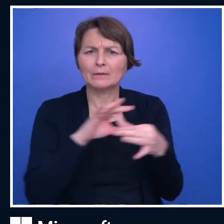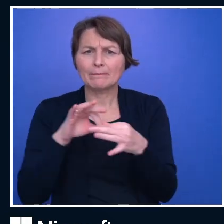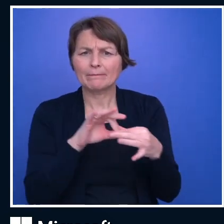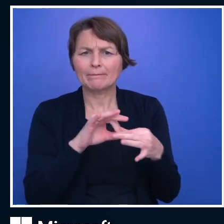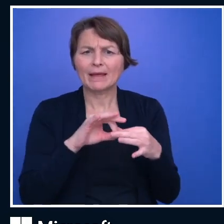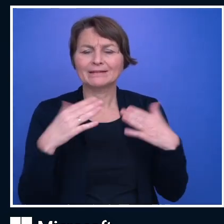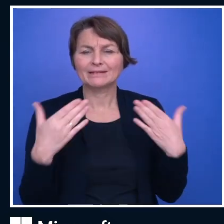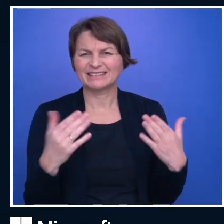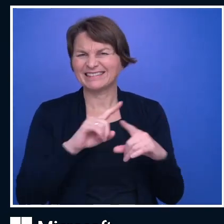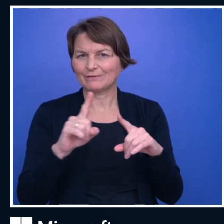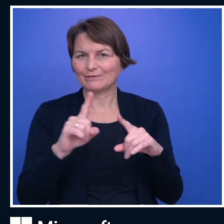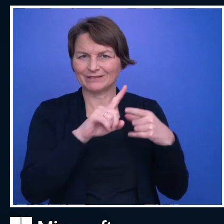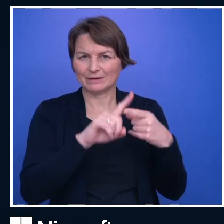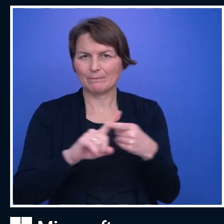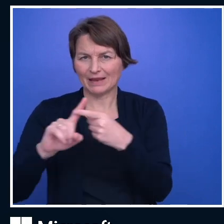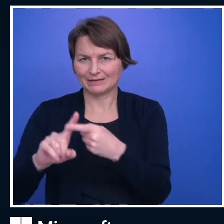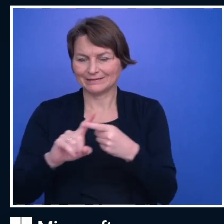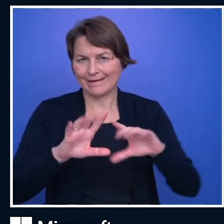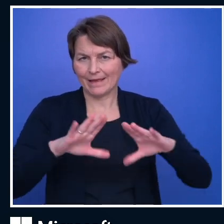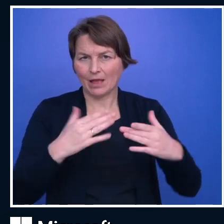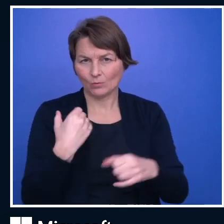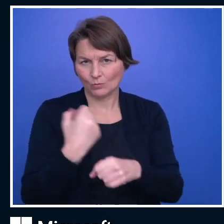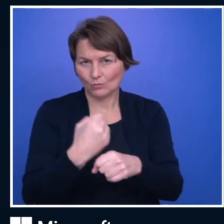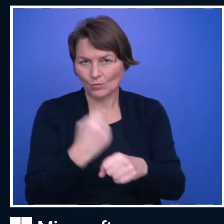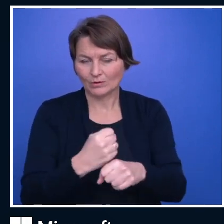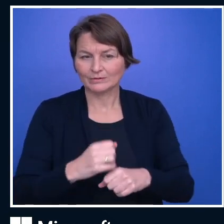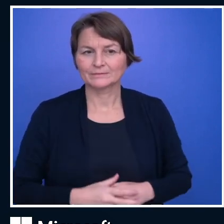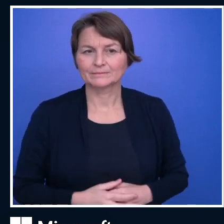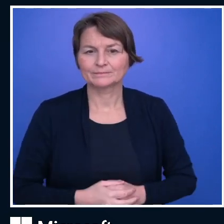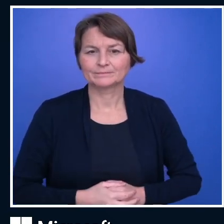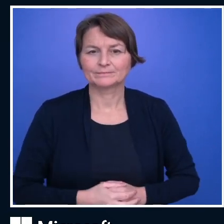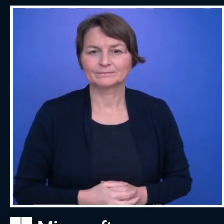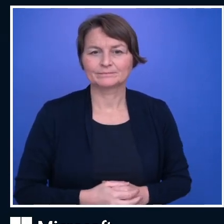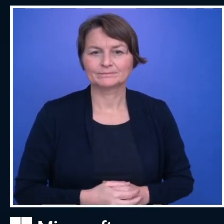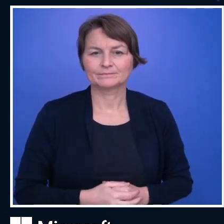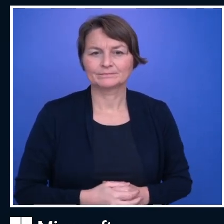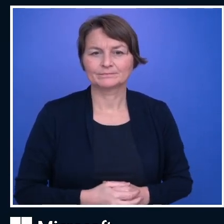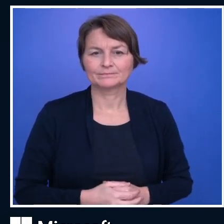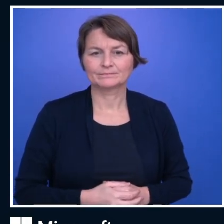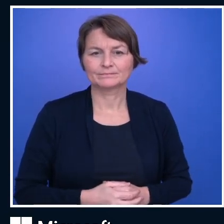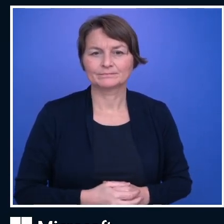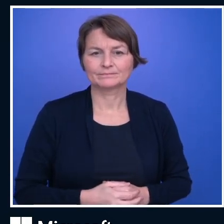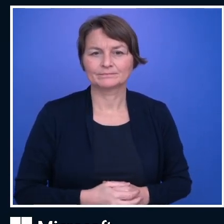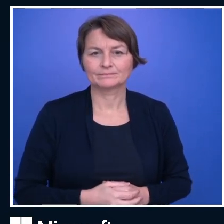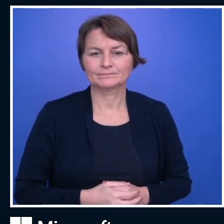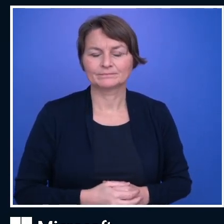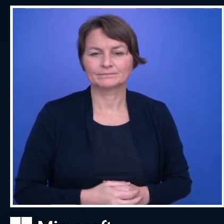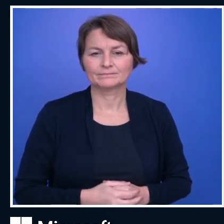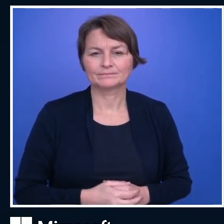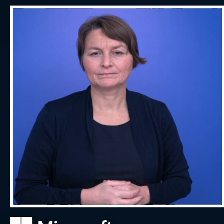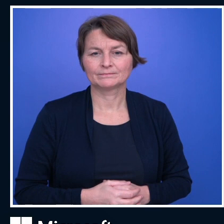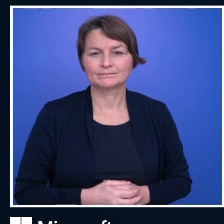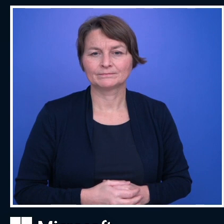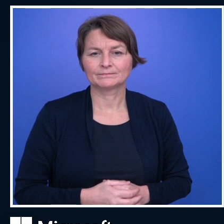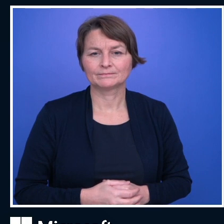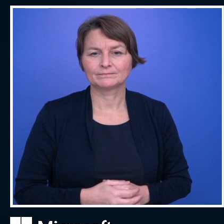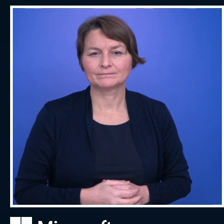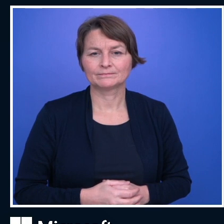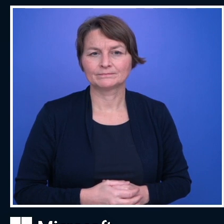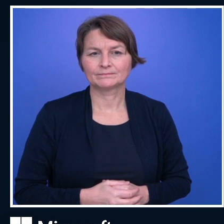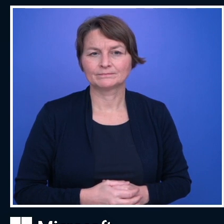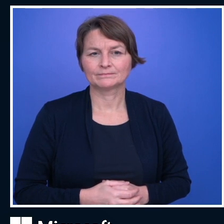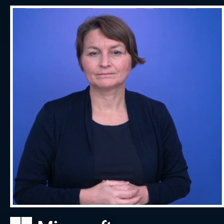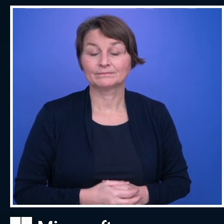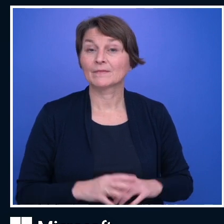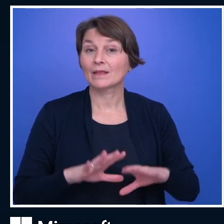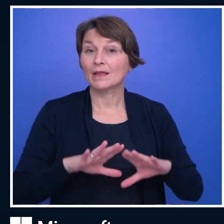wind. But you also see W1, W2, W2 and W3 there. But what are they? They're basically the weights given to